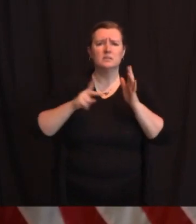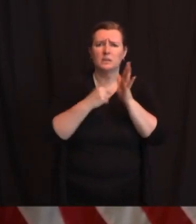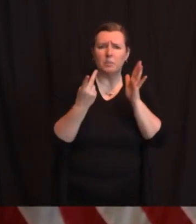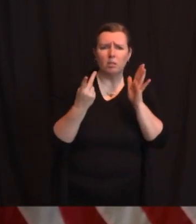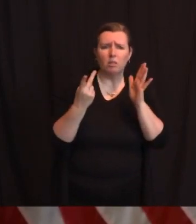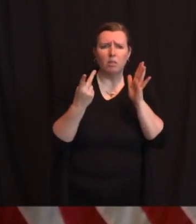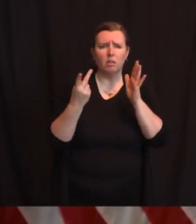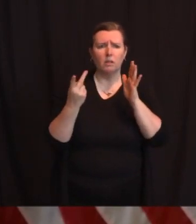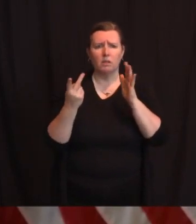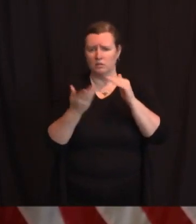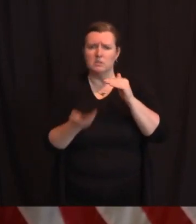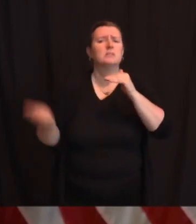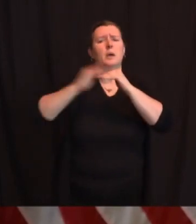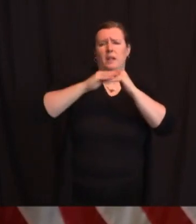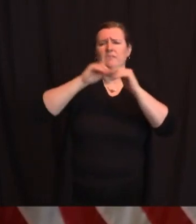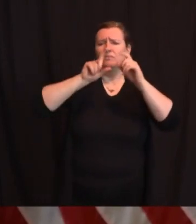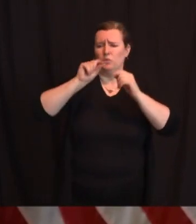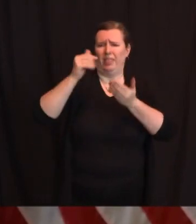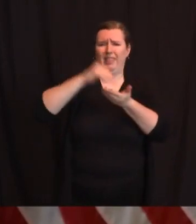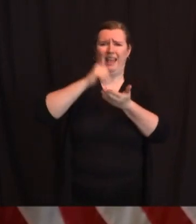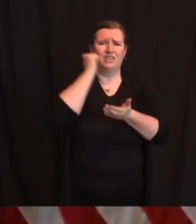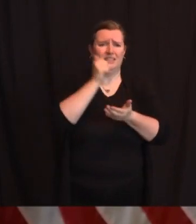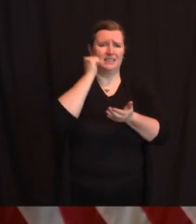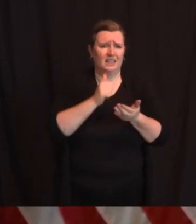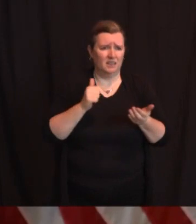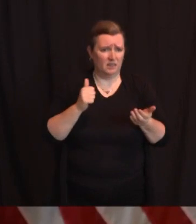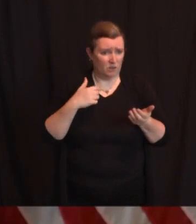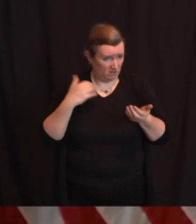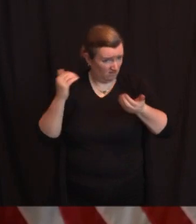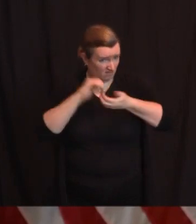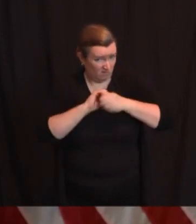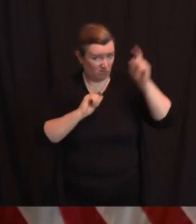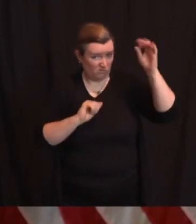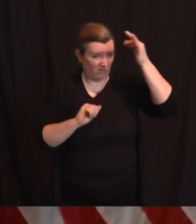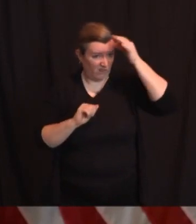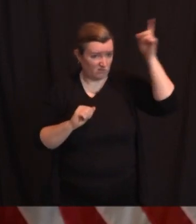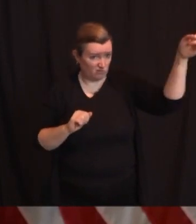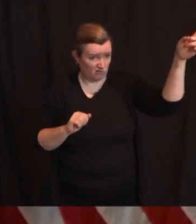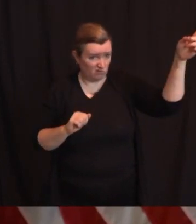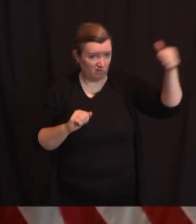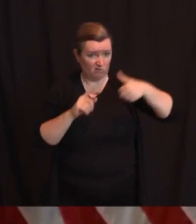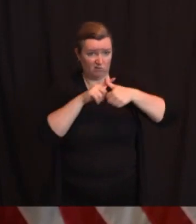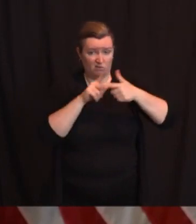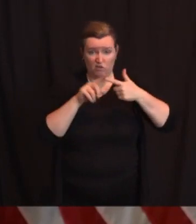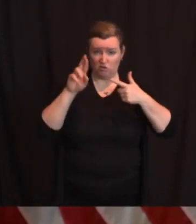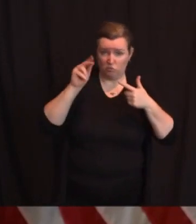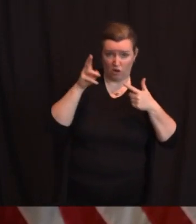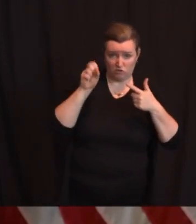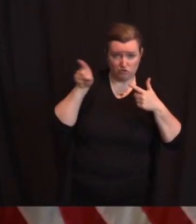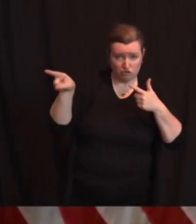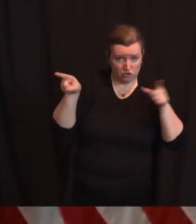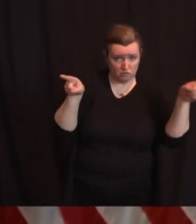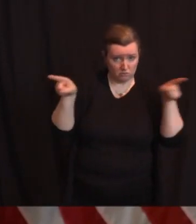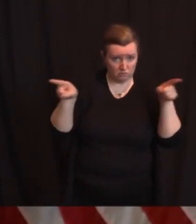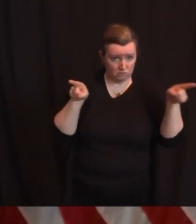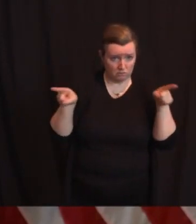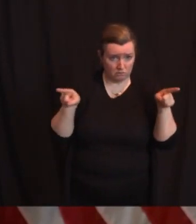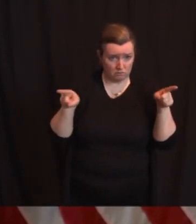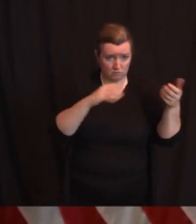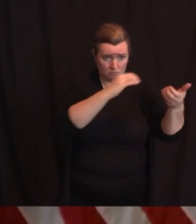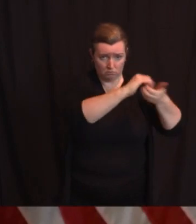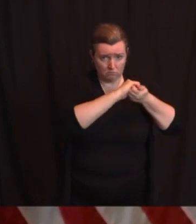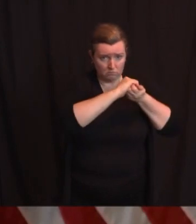there, the partnership with the federal government and the Rutgers tests. Is there anything new that is leading to the state to get to the 20,000